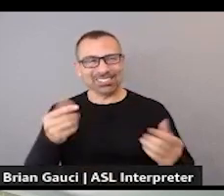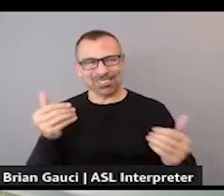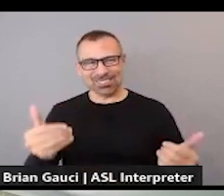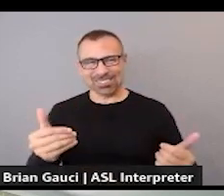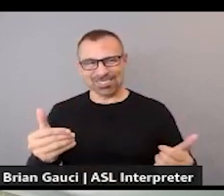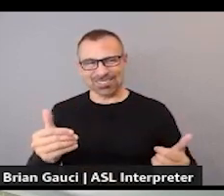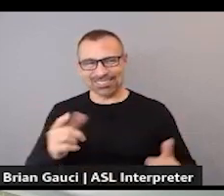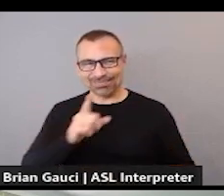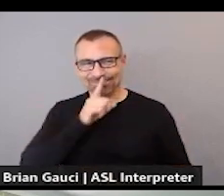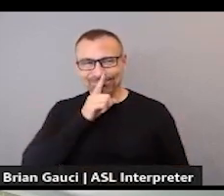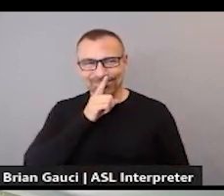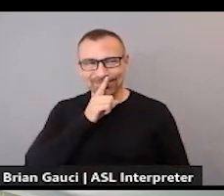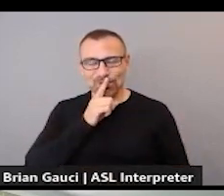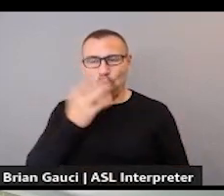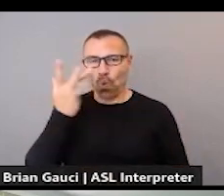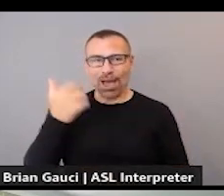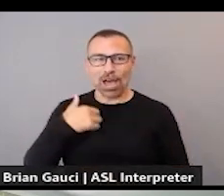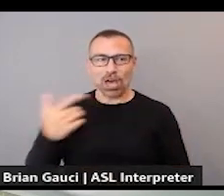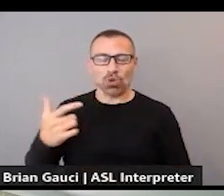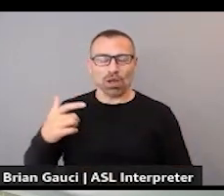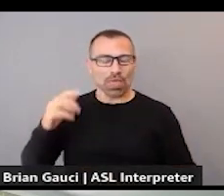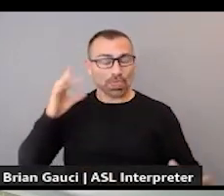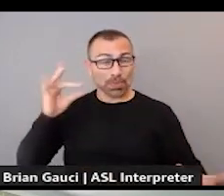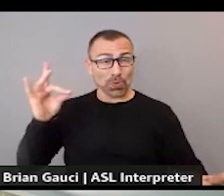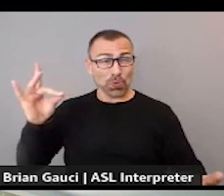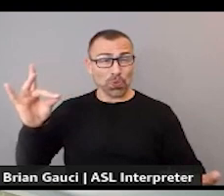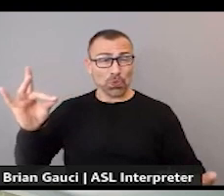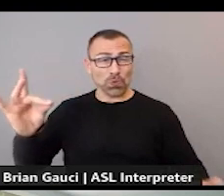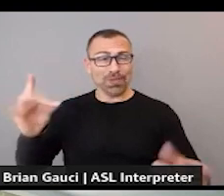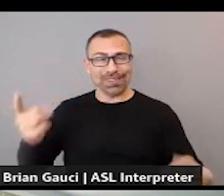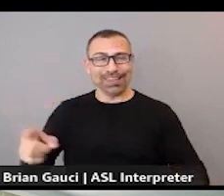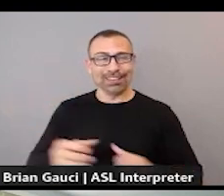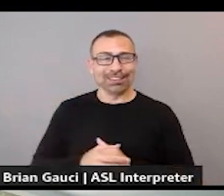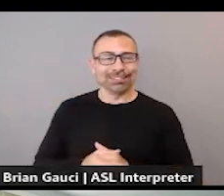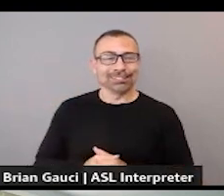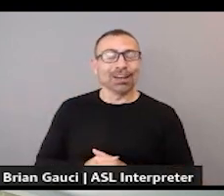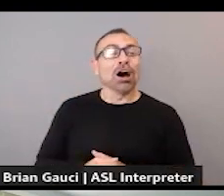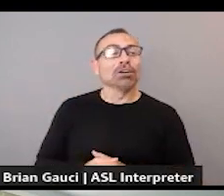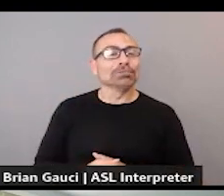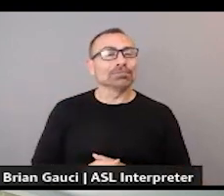that we don't get any feedback or echo, right? And so I'll say right now,